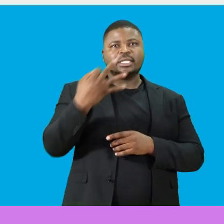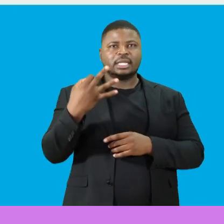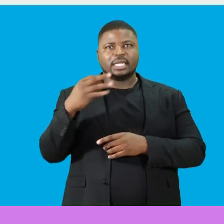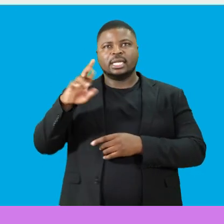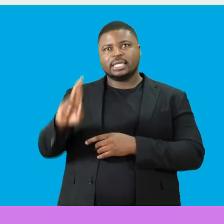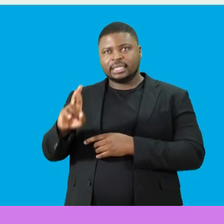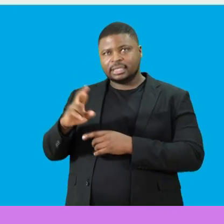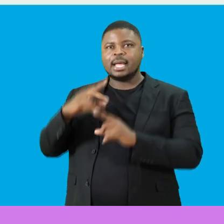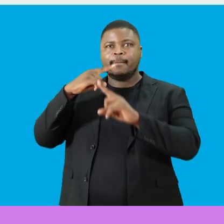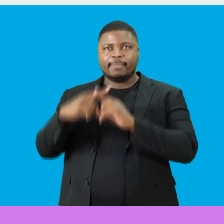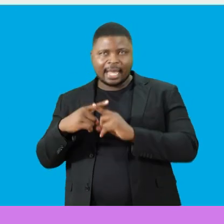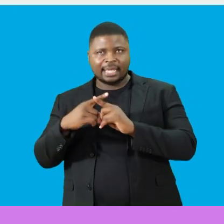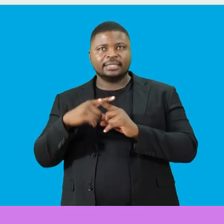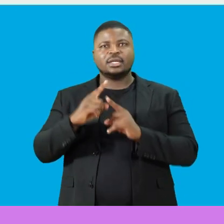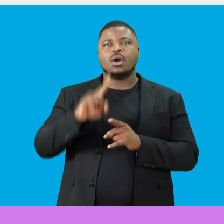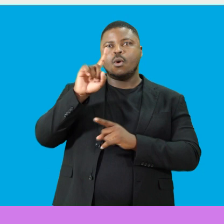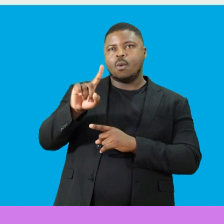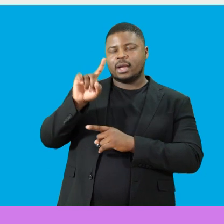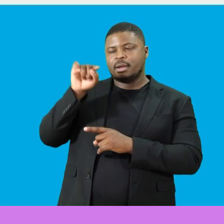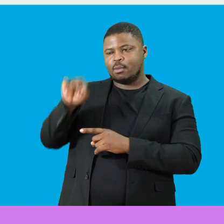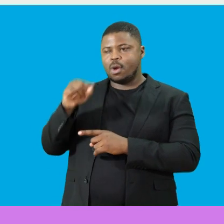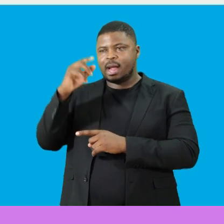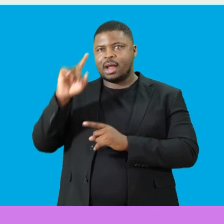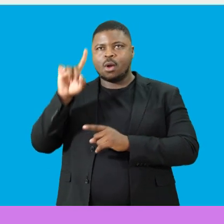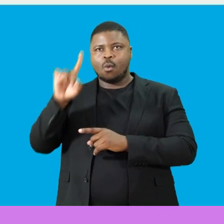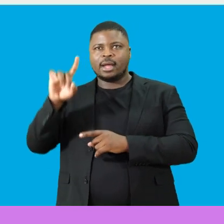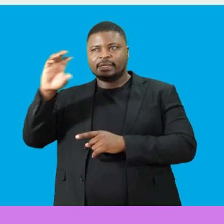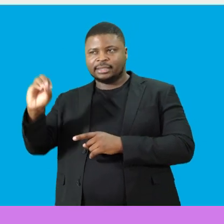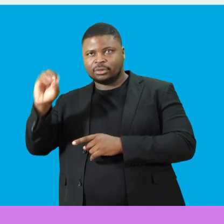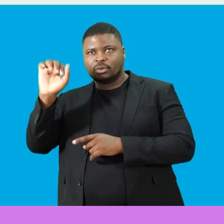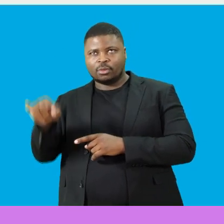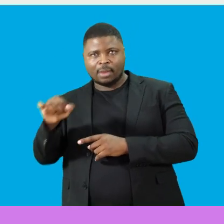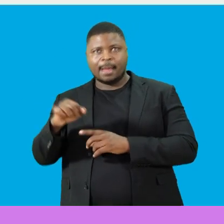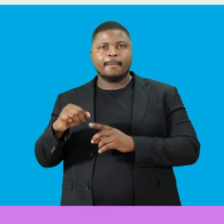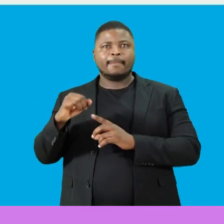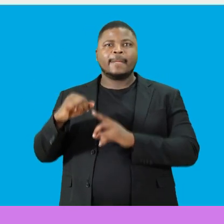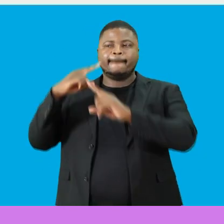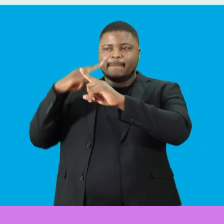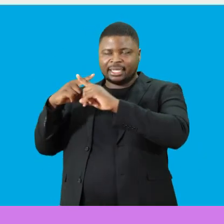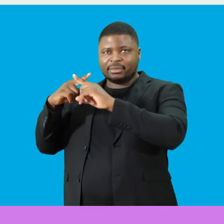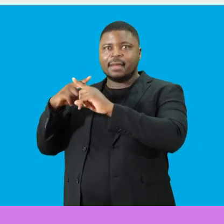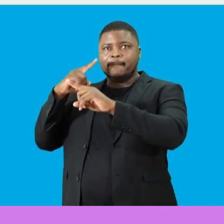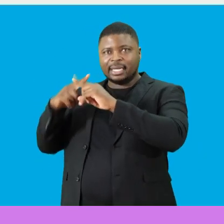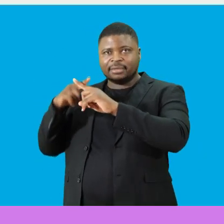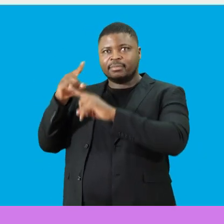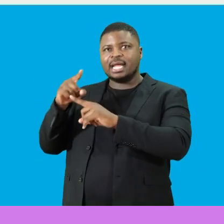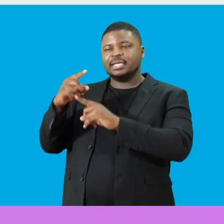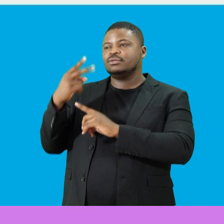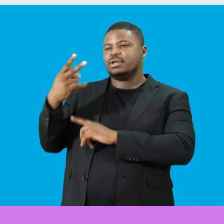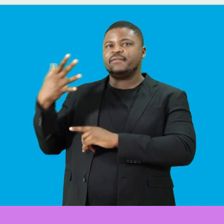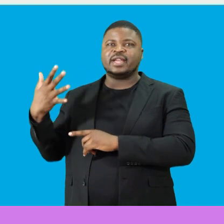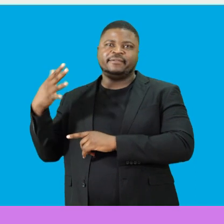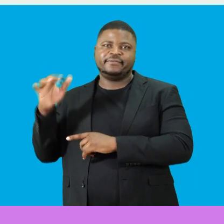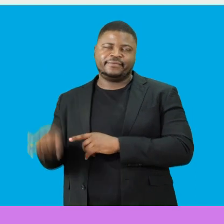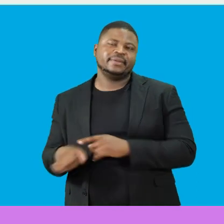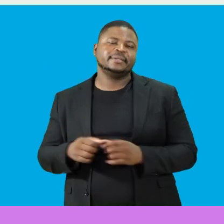plus 1 Rand multiply by per 100. It means the number of 100 Rands, which are 25, multiplied